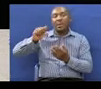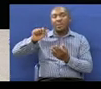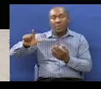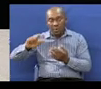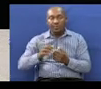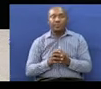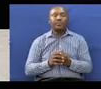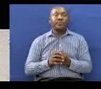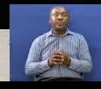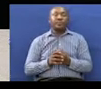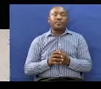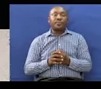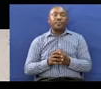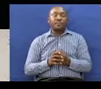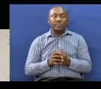oxygen